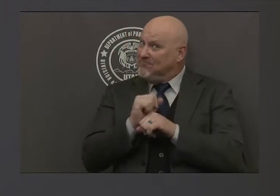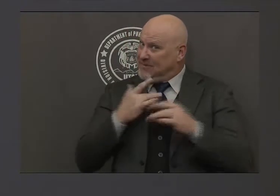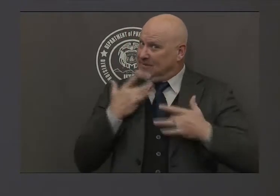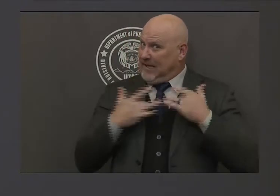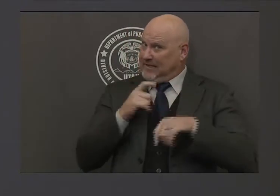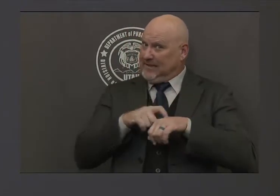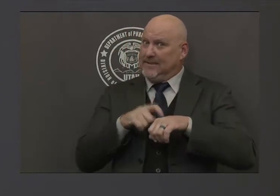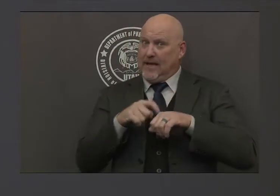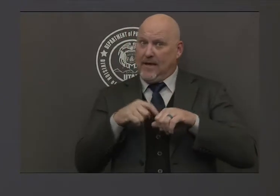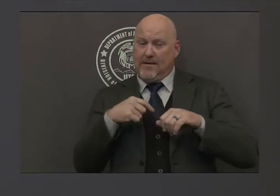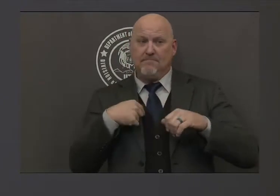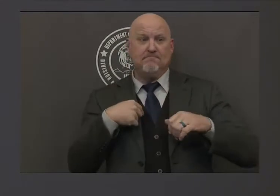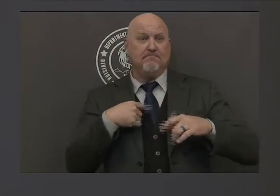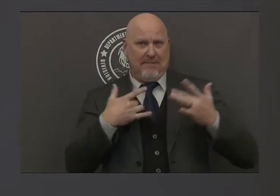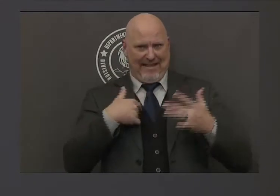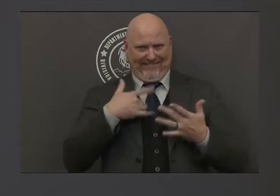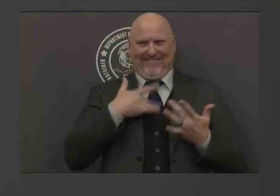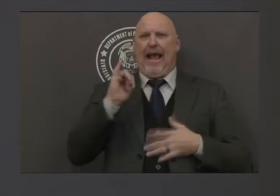tunnel.